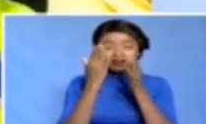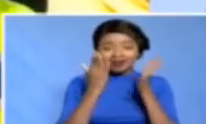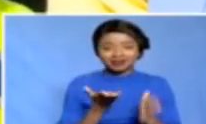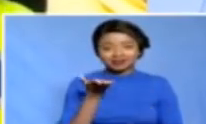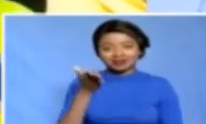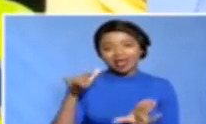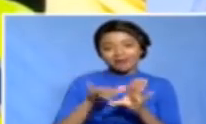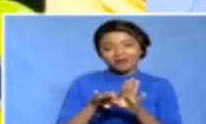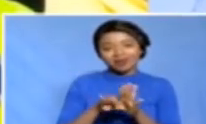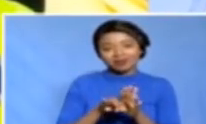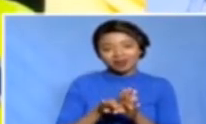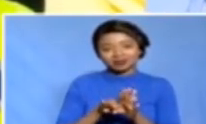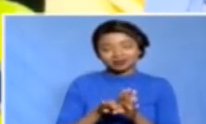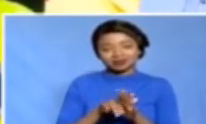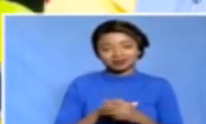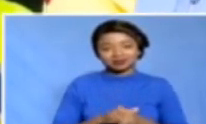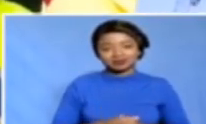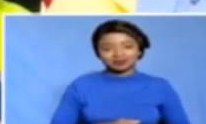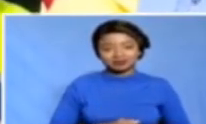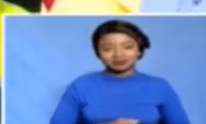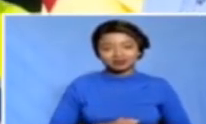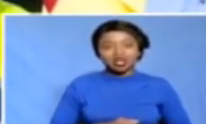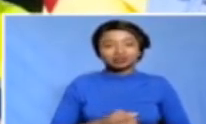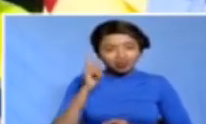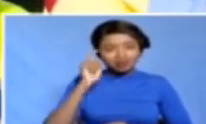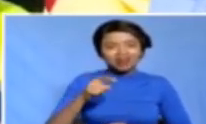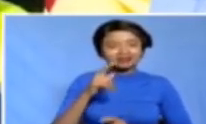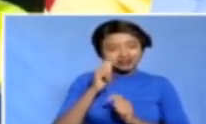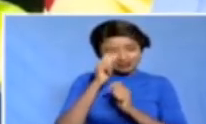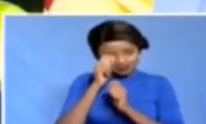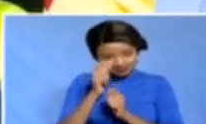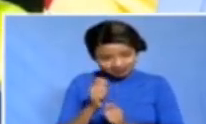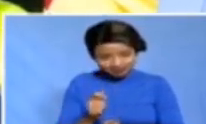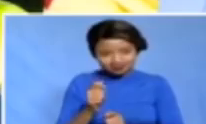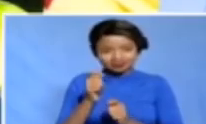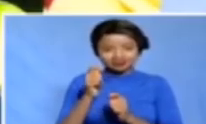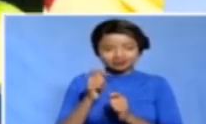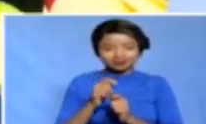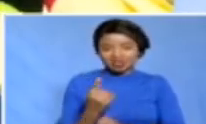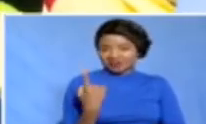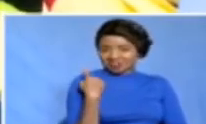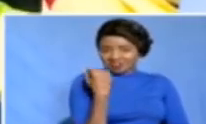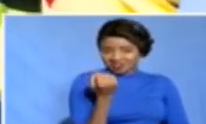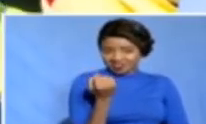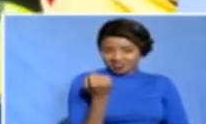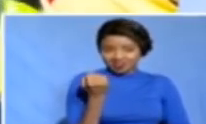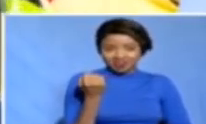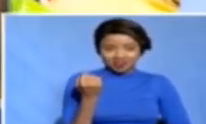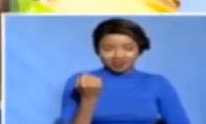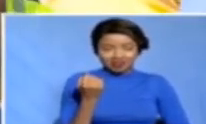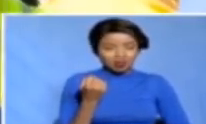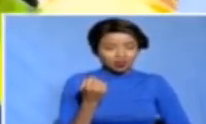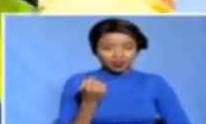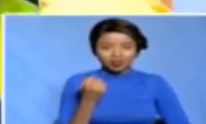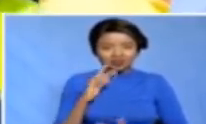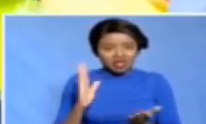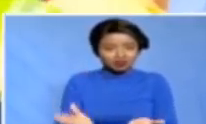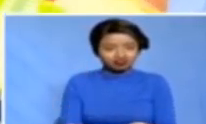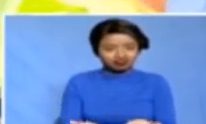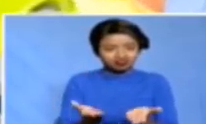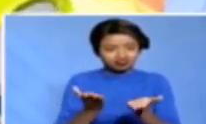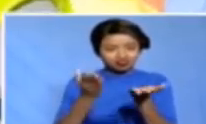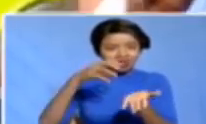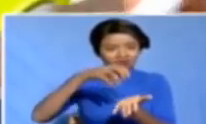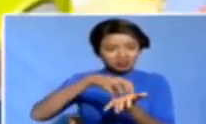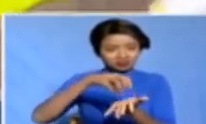putting into it. So they must be respected. The other day, they lifted the status of the airport to a